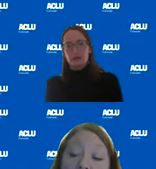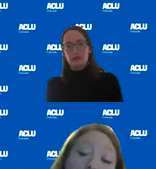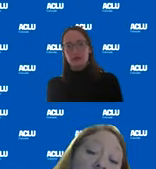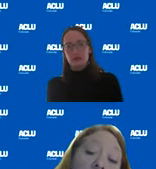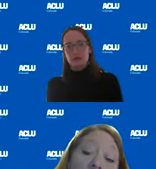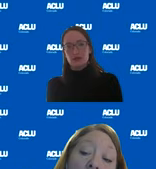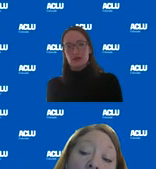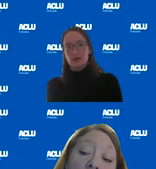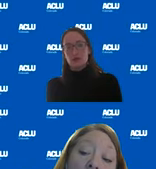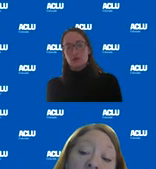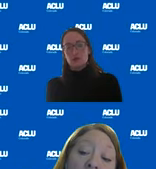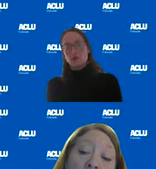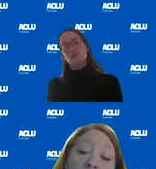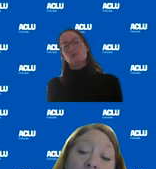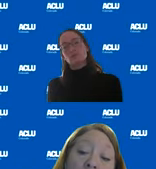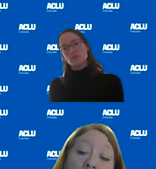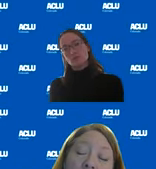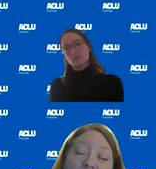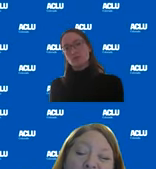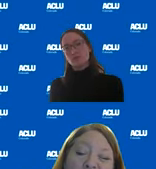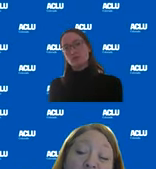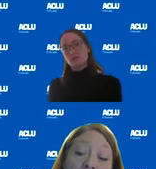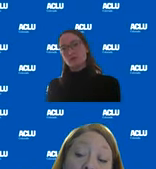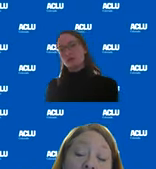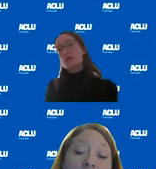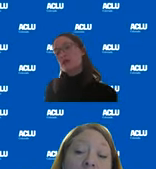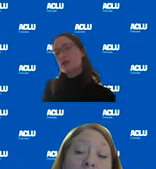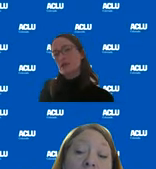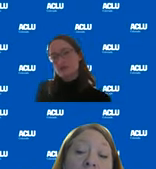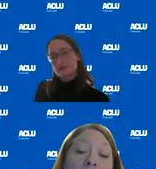modernization stuff that went through in, I think it was